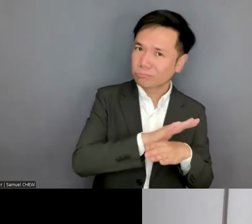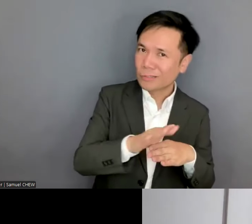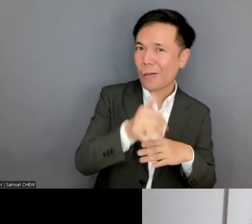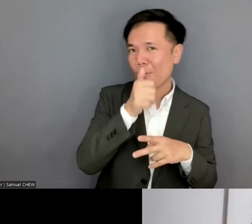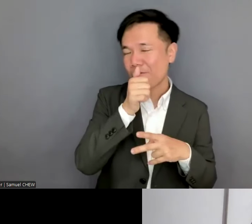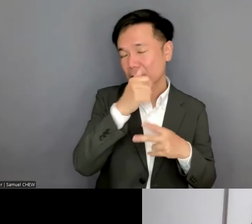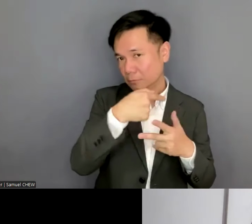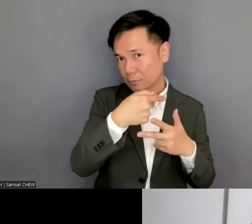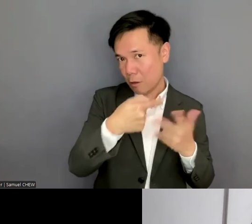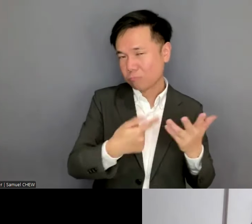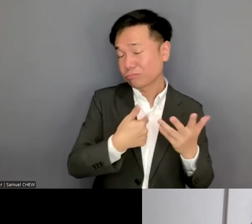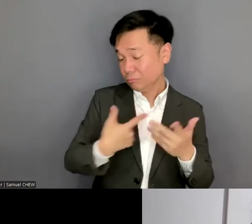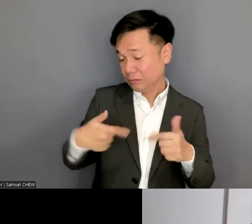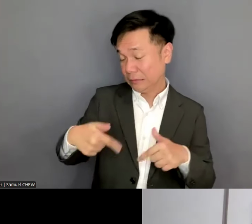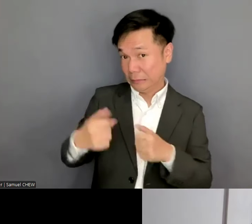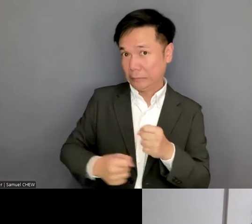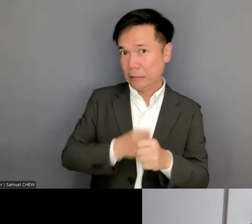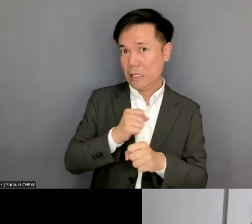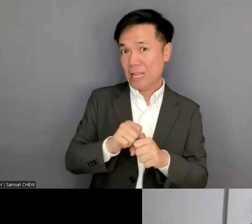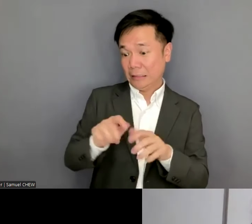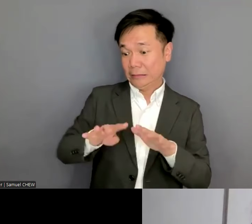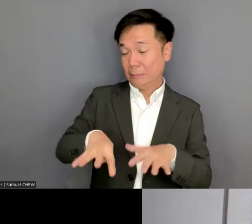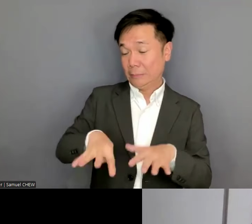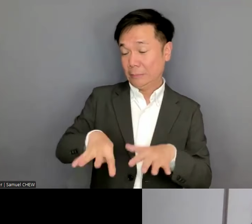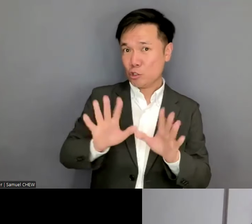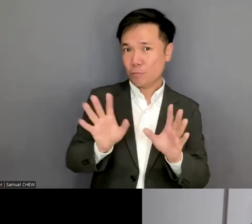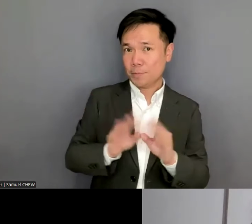in September this year in